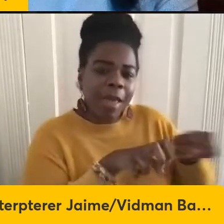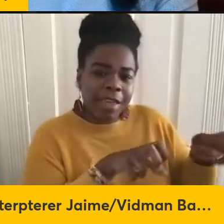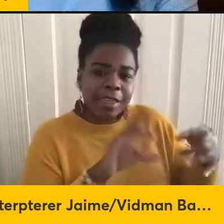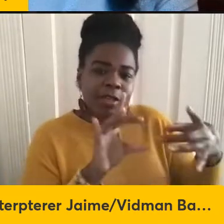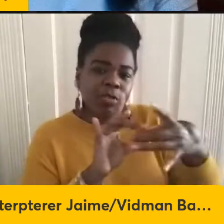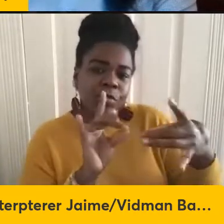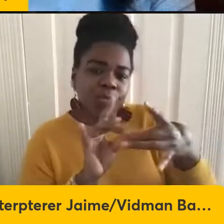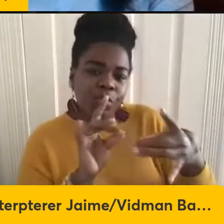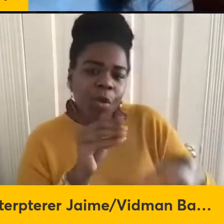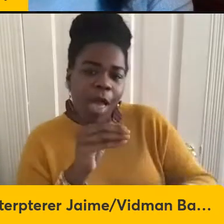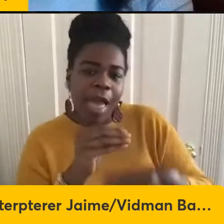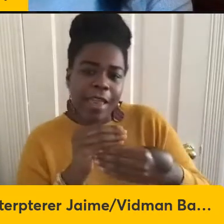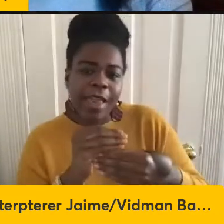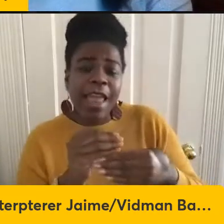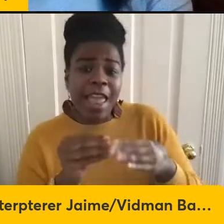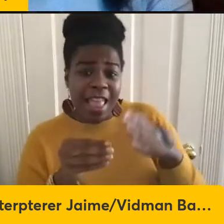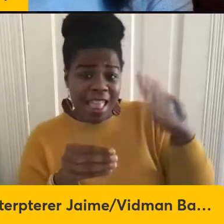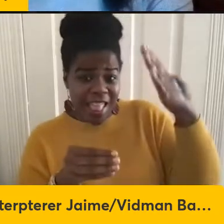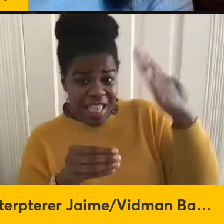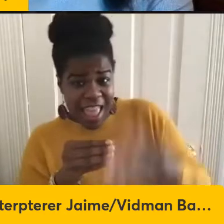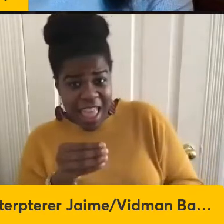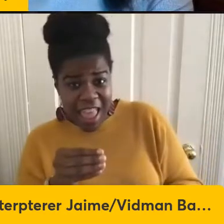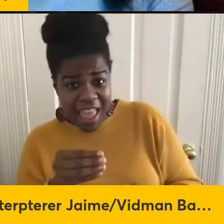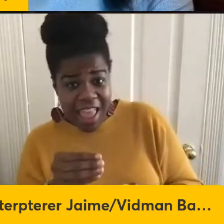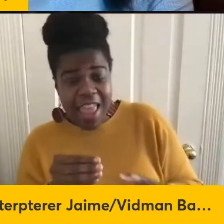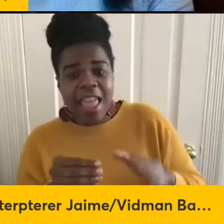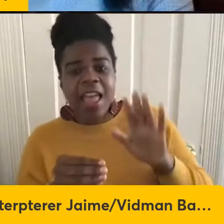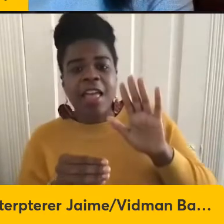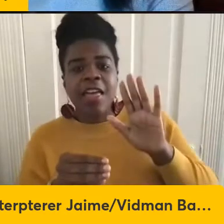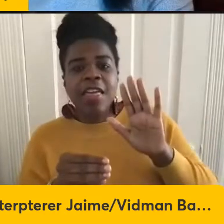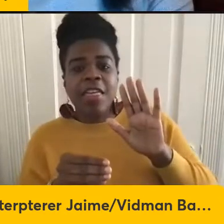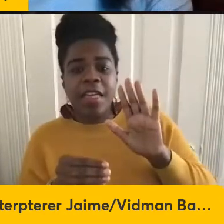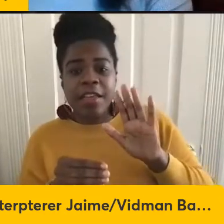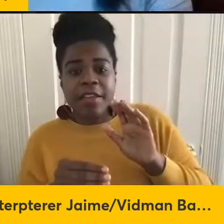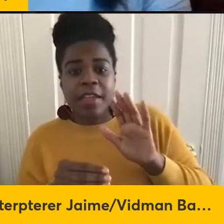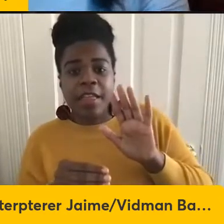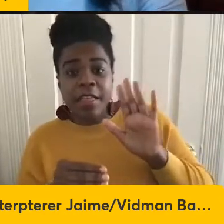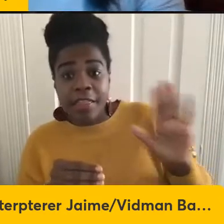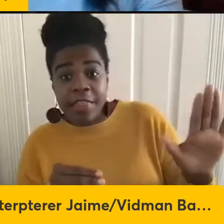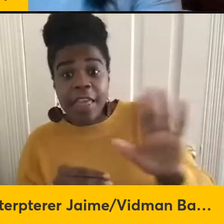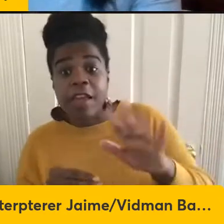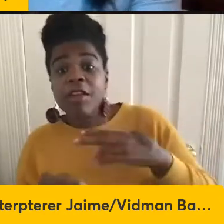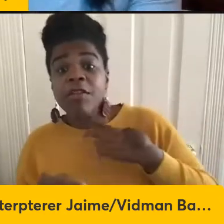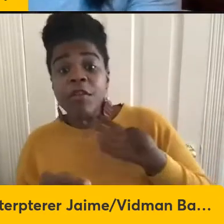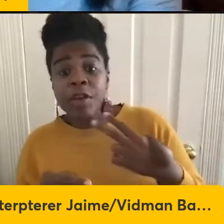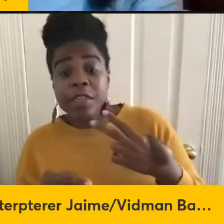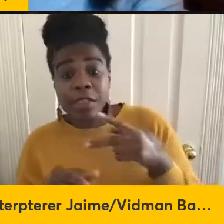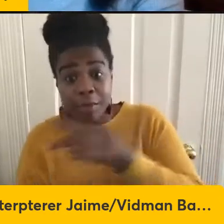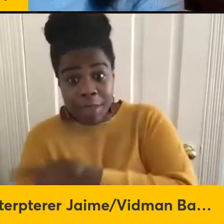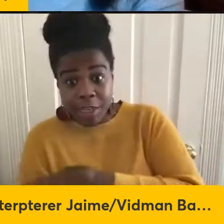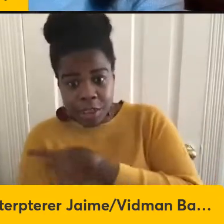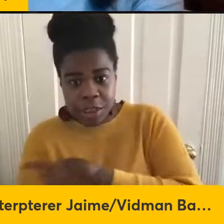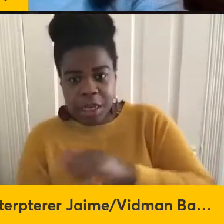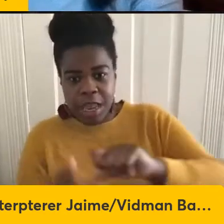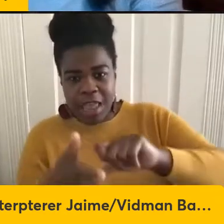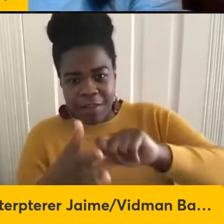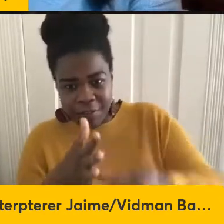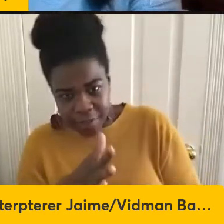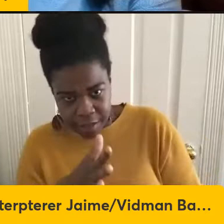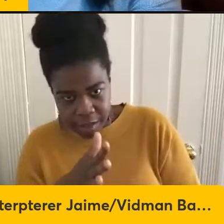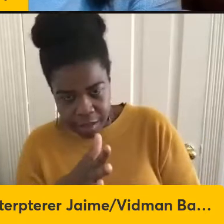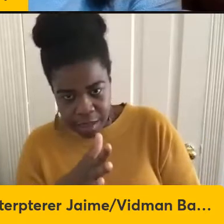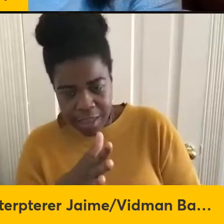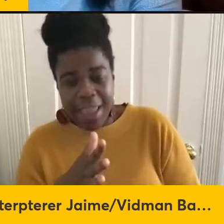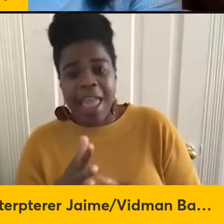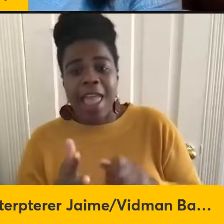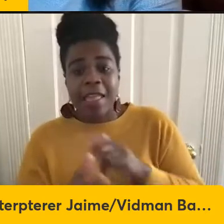in the end, I think it always comes back to amplifying the voice of the patient and putting the patient at the